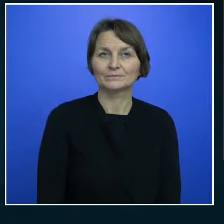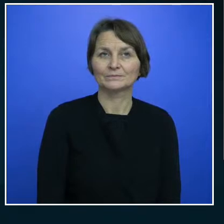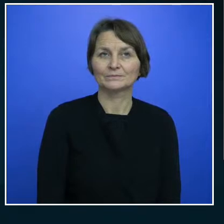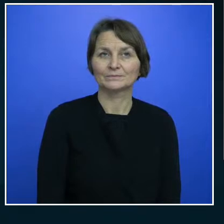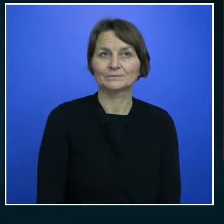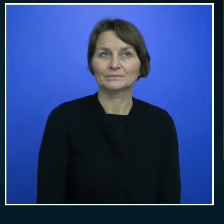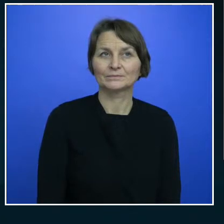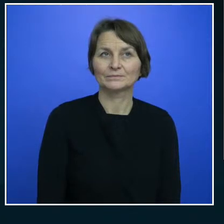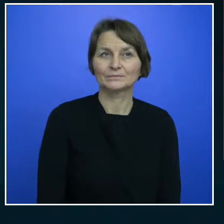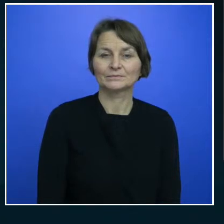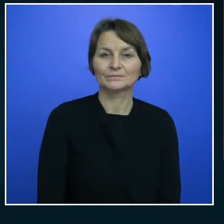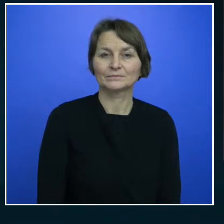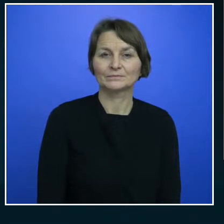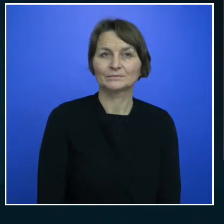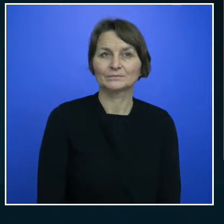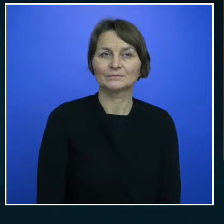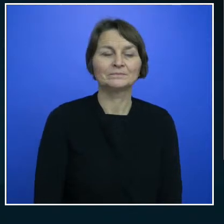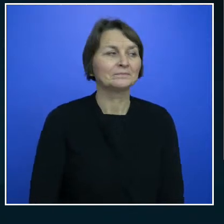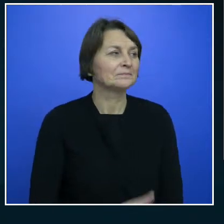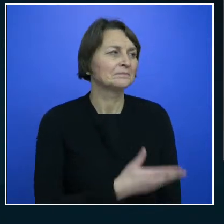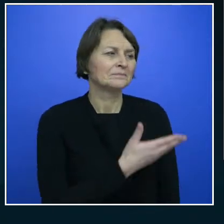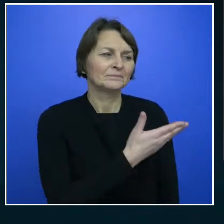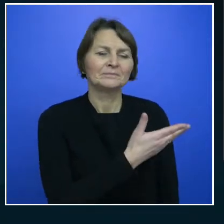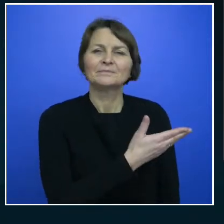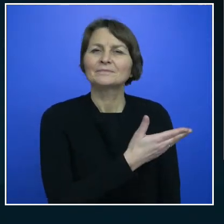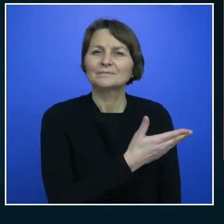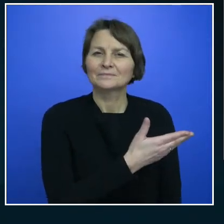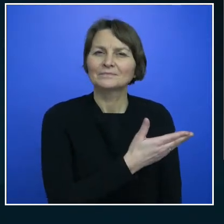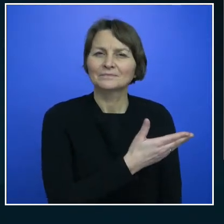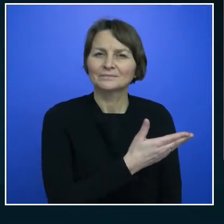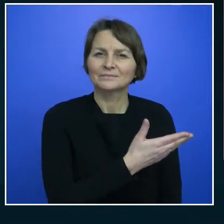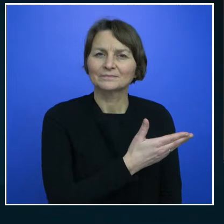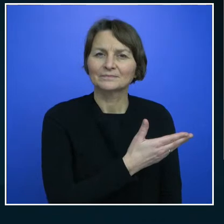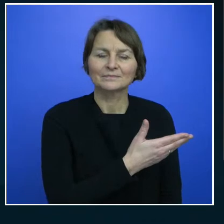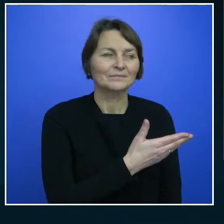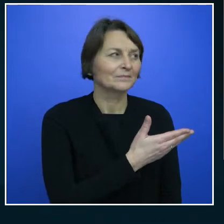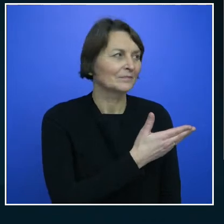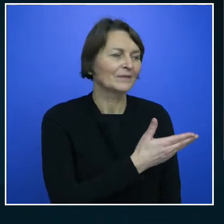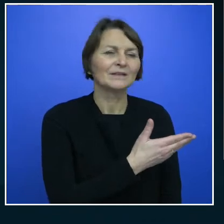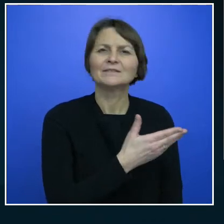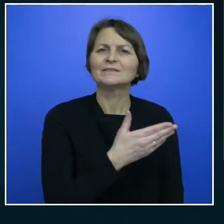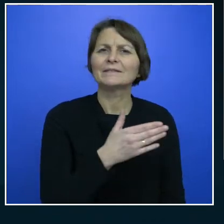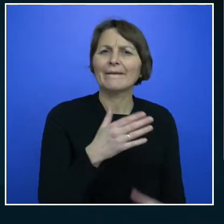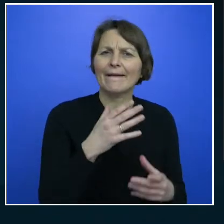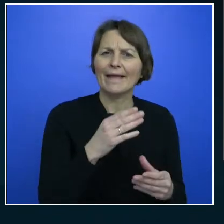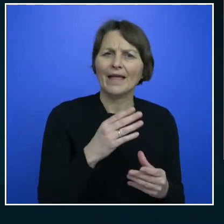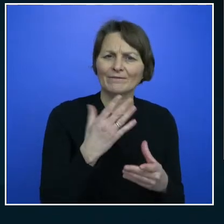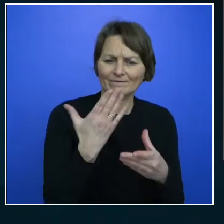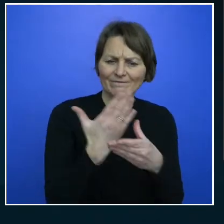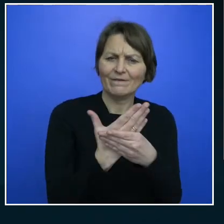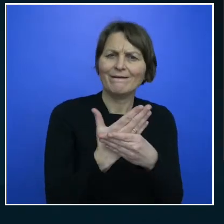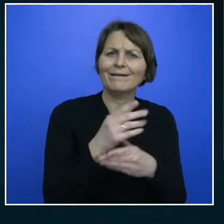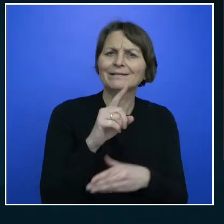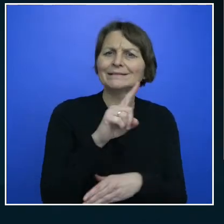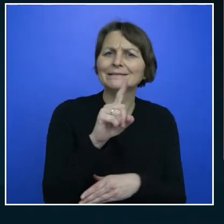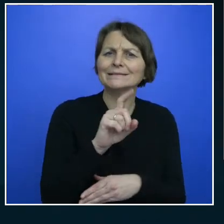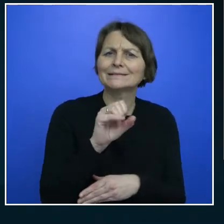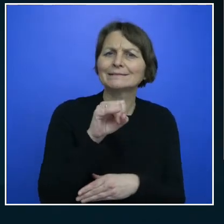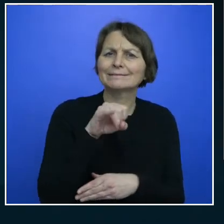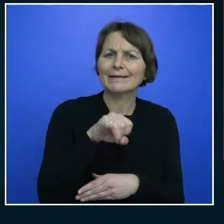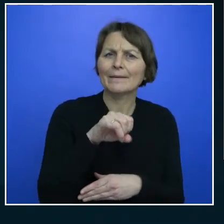task. So here it put take the zip file and put it on